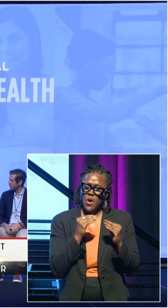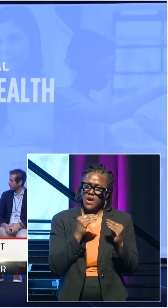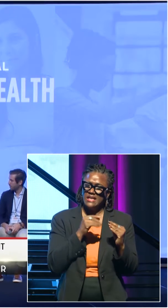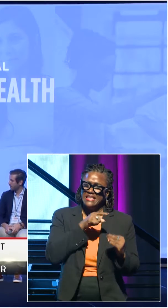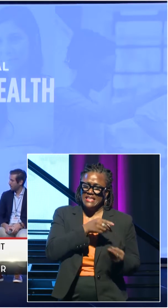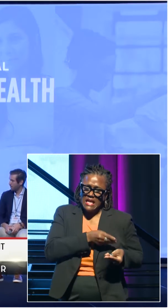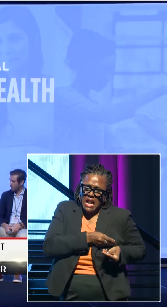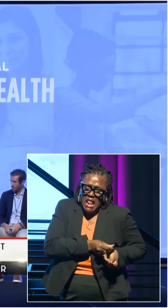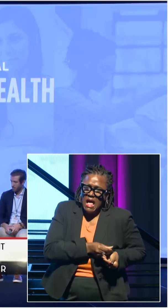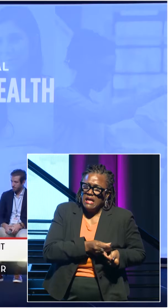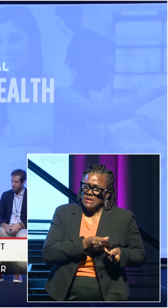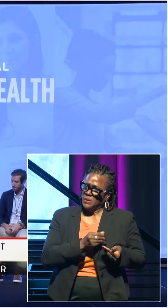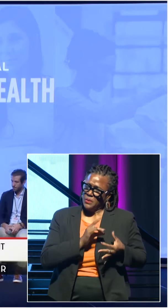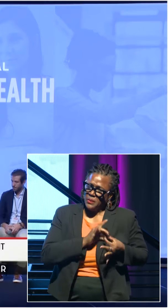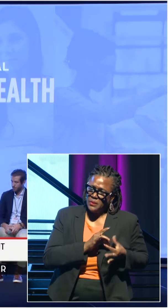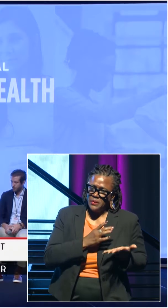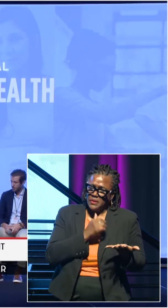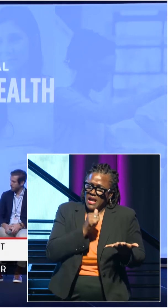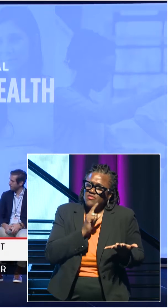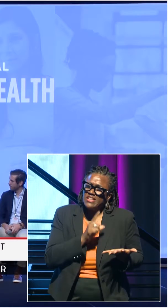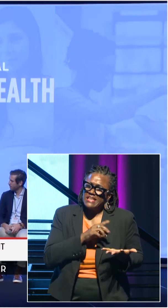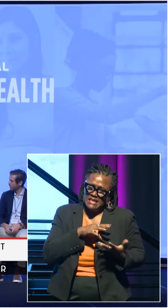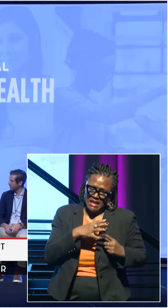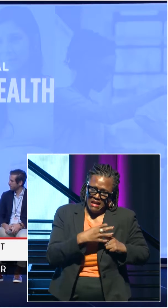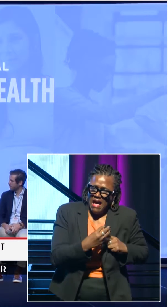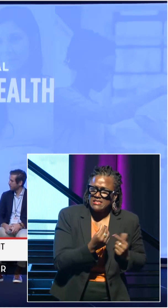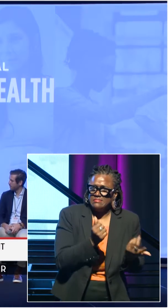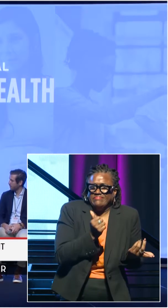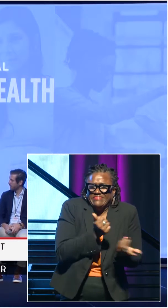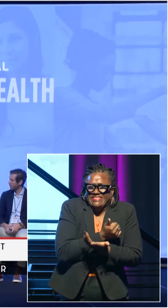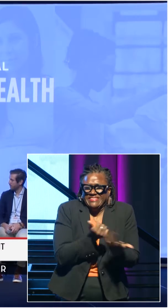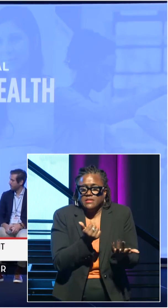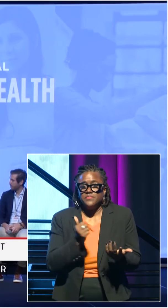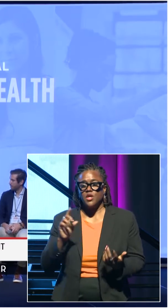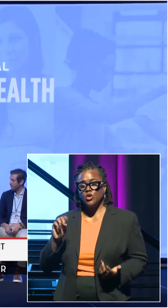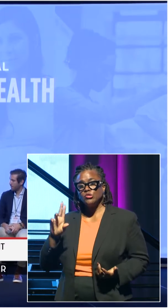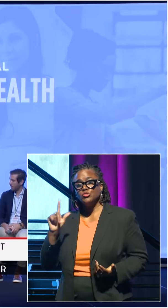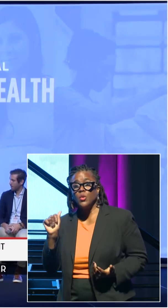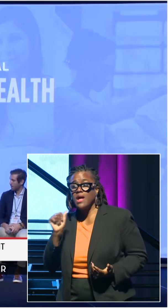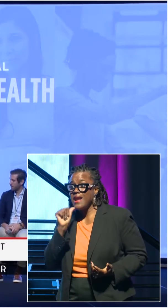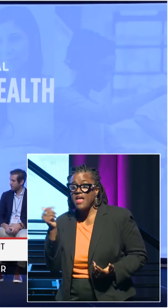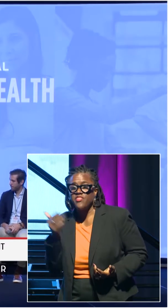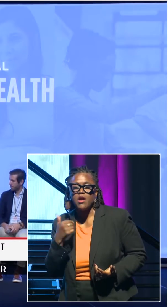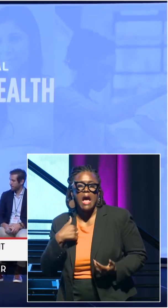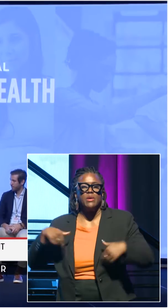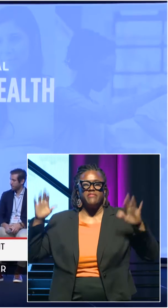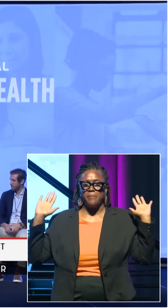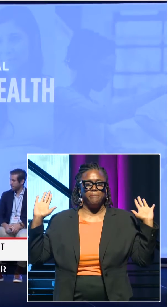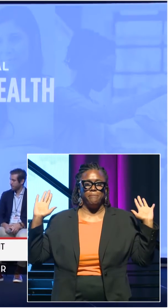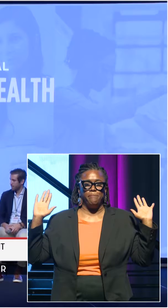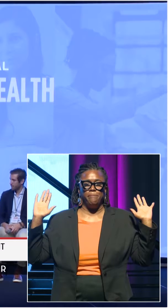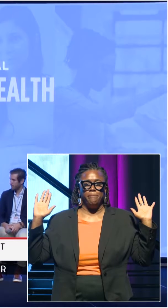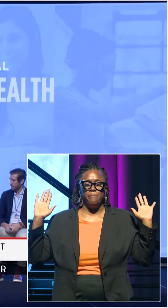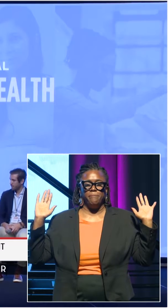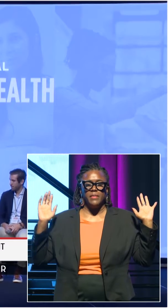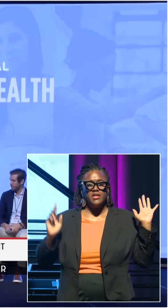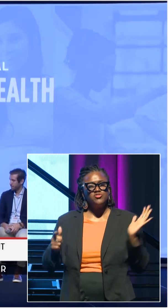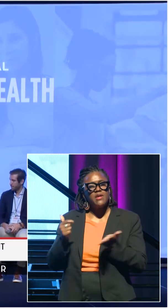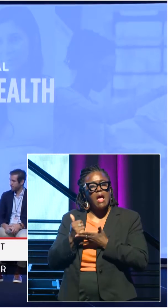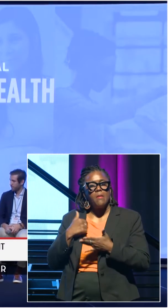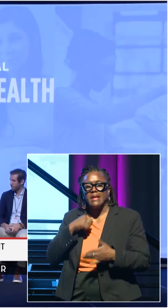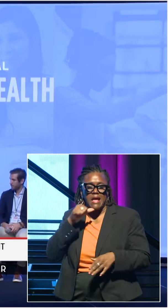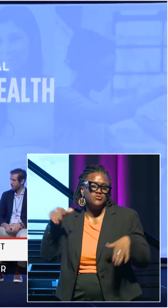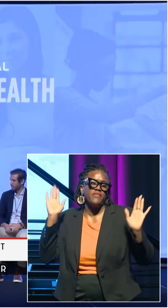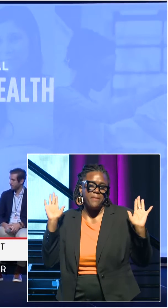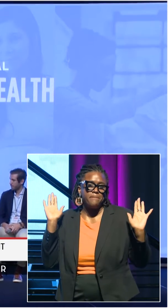latch on. And had I not had a doula, I know for certain I would have given up. Yeah. And she helped me not give